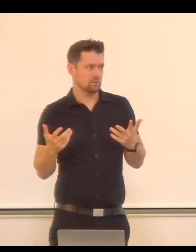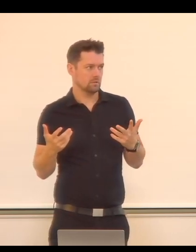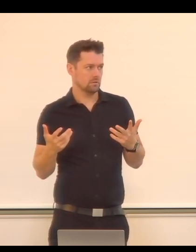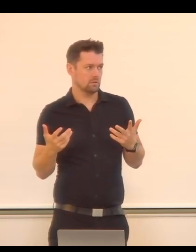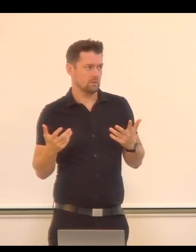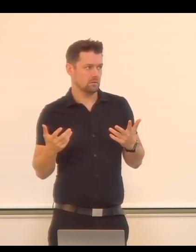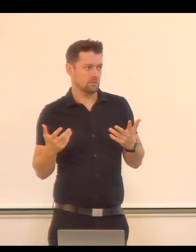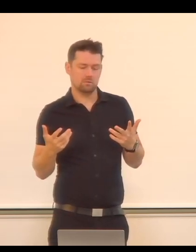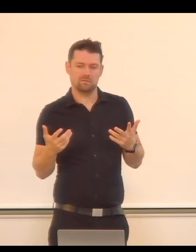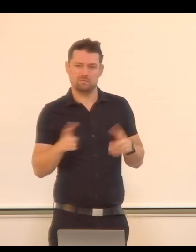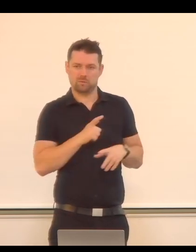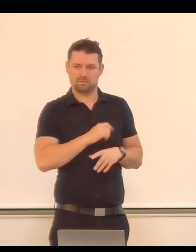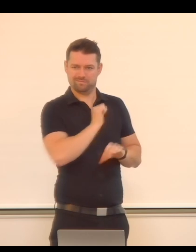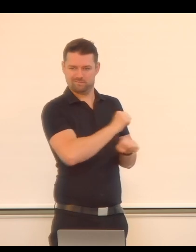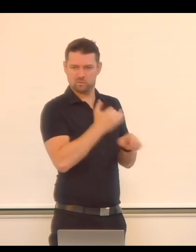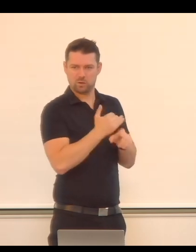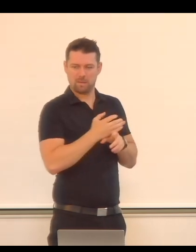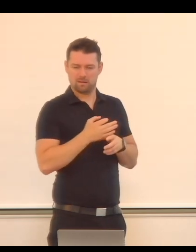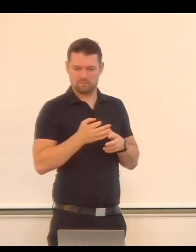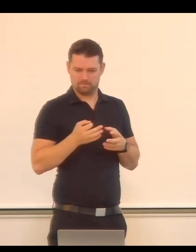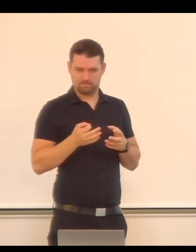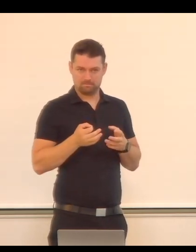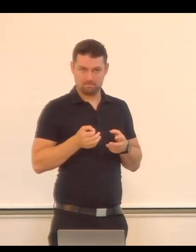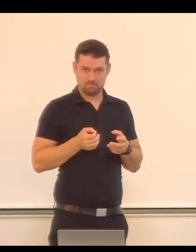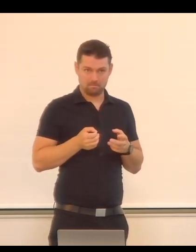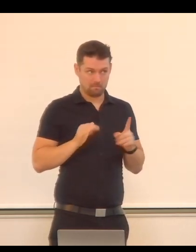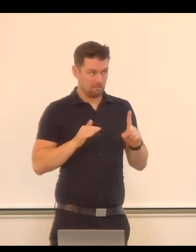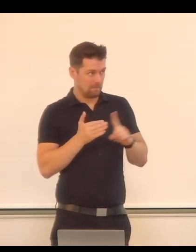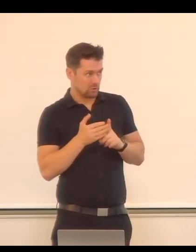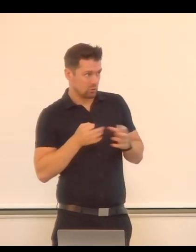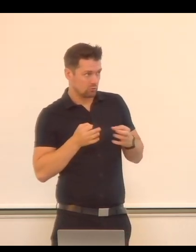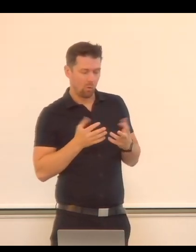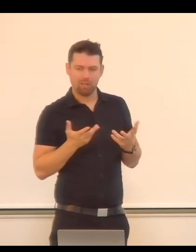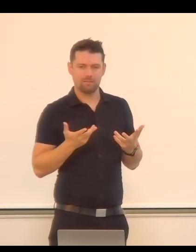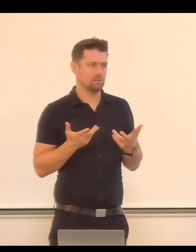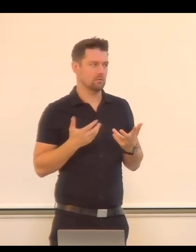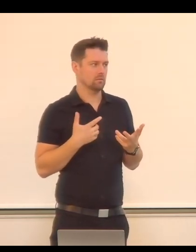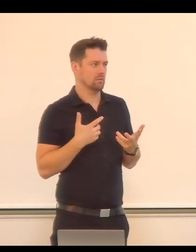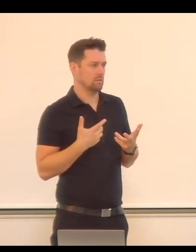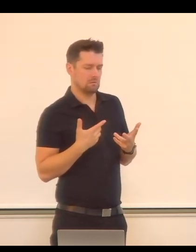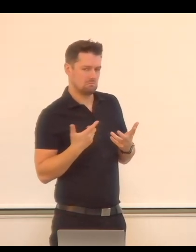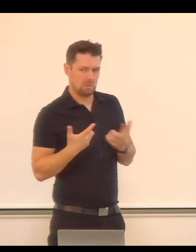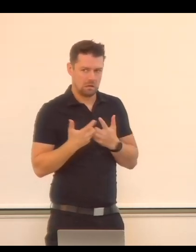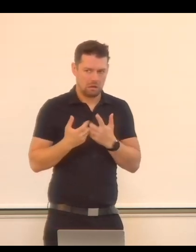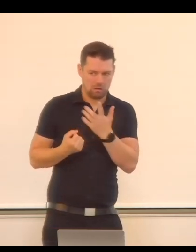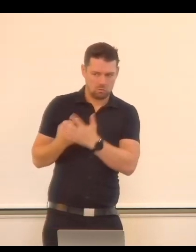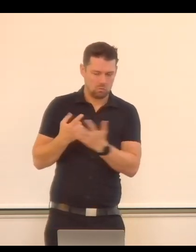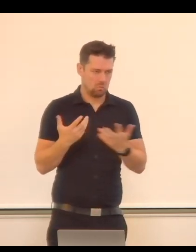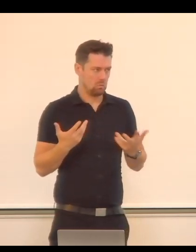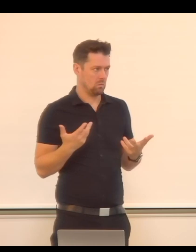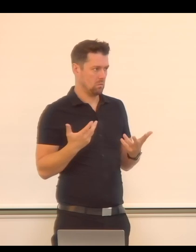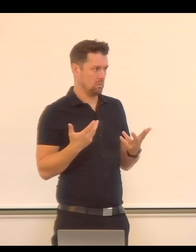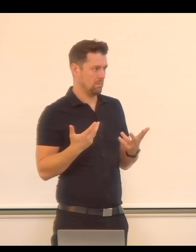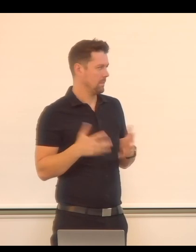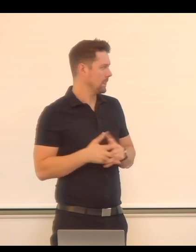you as a mission controller? I think, I don't remember how long, I think it was 10 or 20 years. I'm just curious how that affected you as a mission